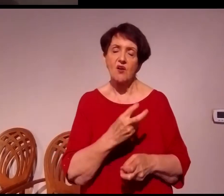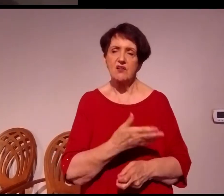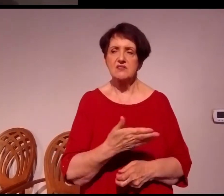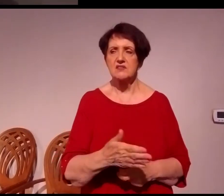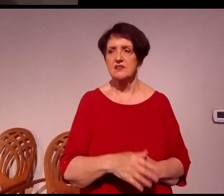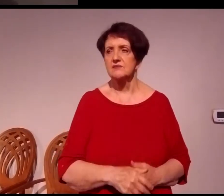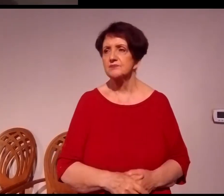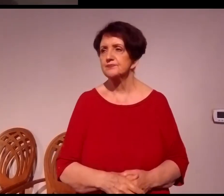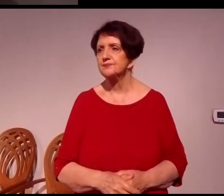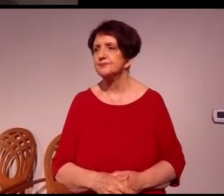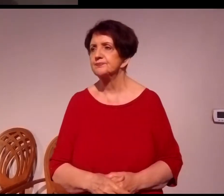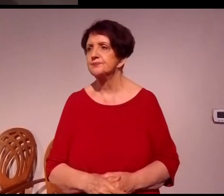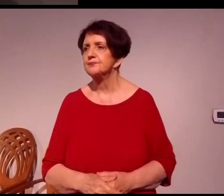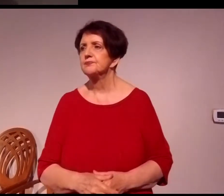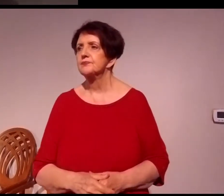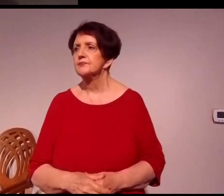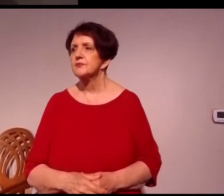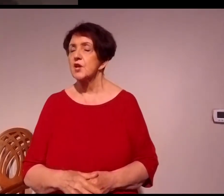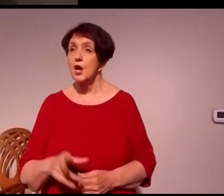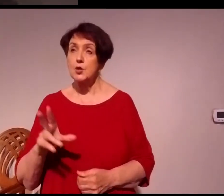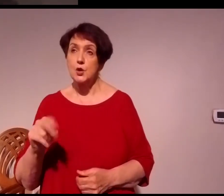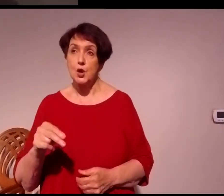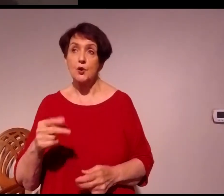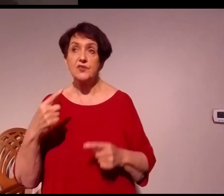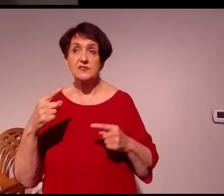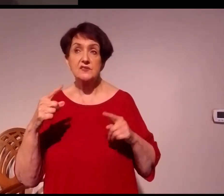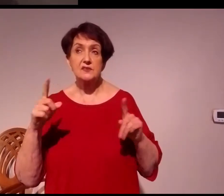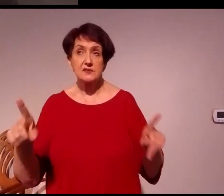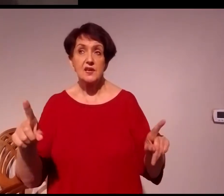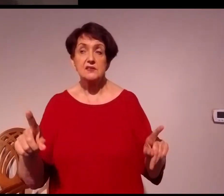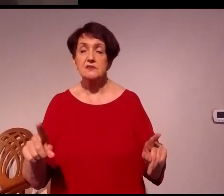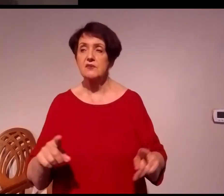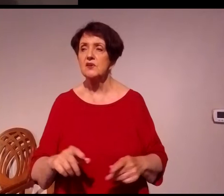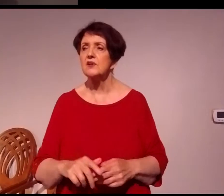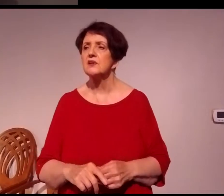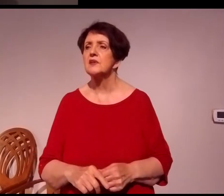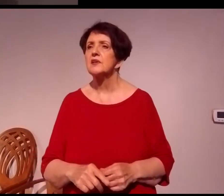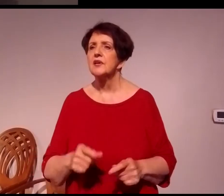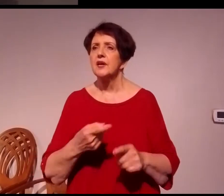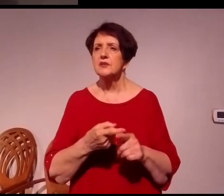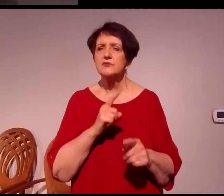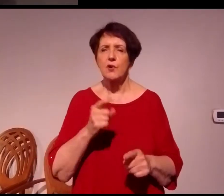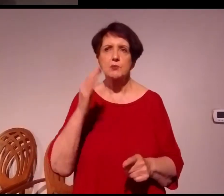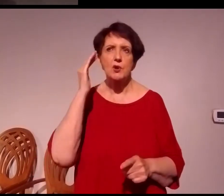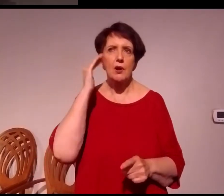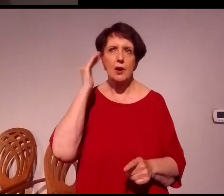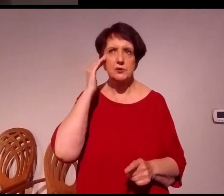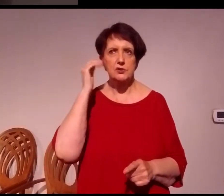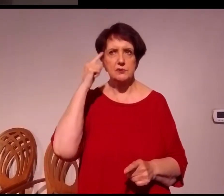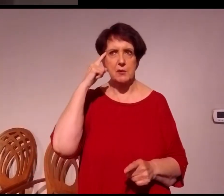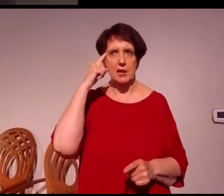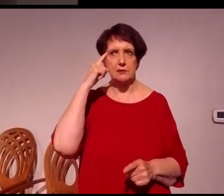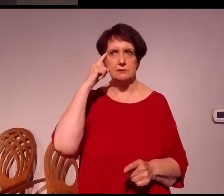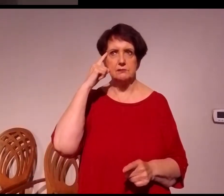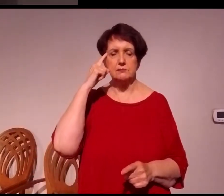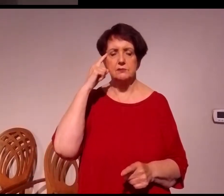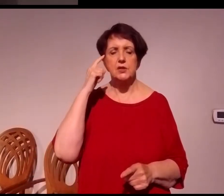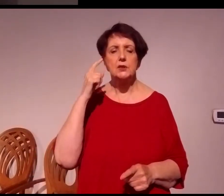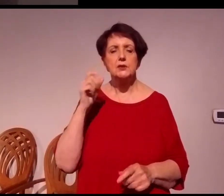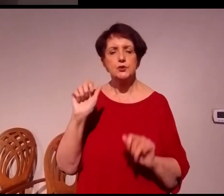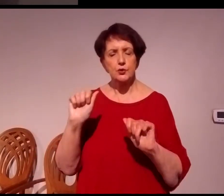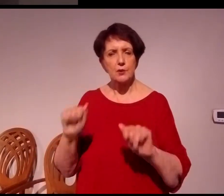no. And so a no that works really comes from our place of consciousness. It's our ability to